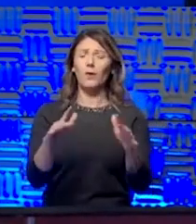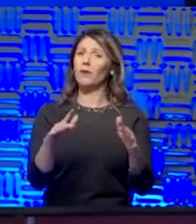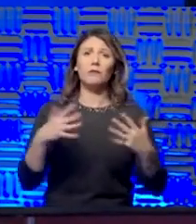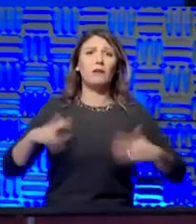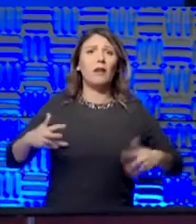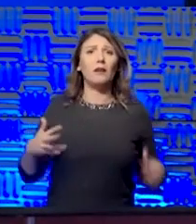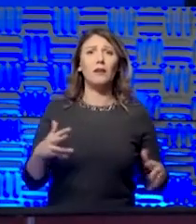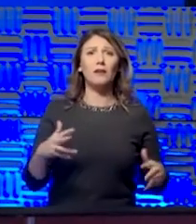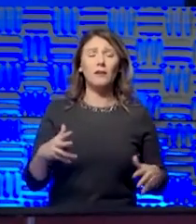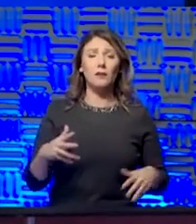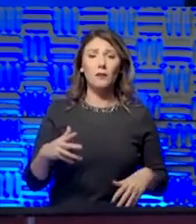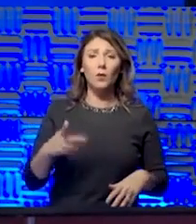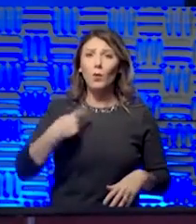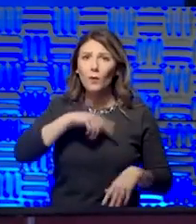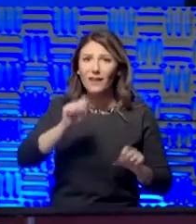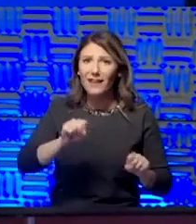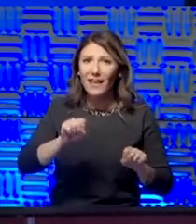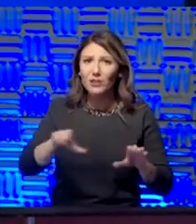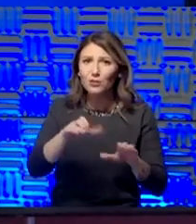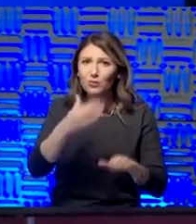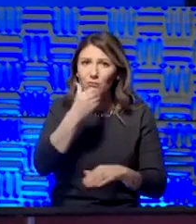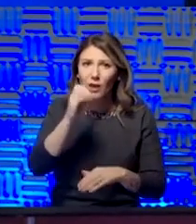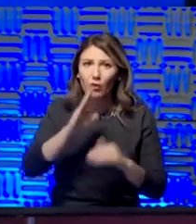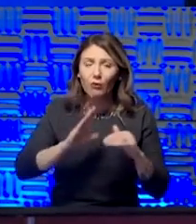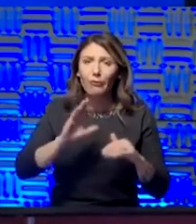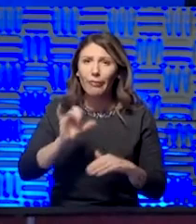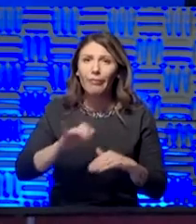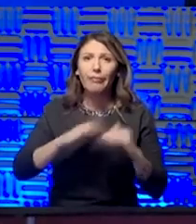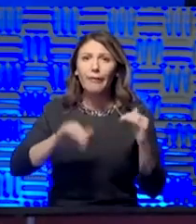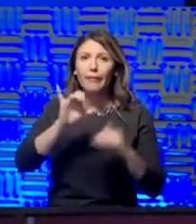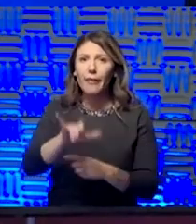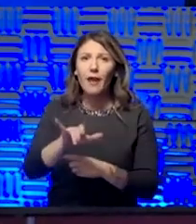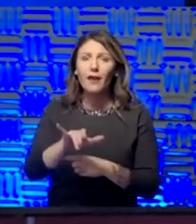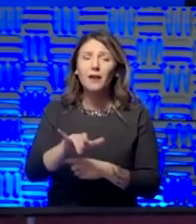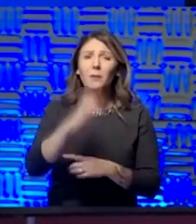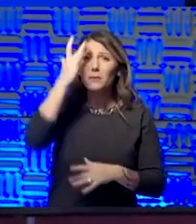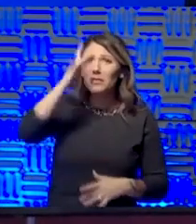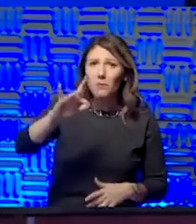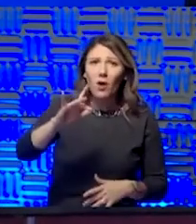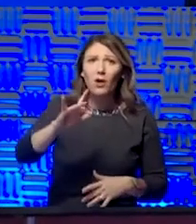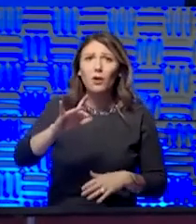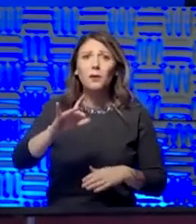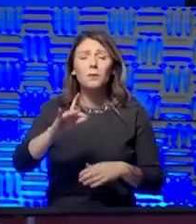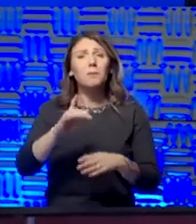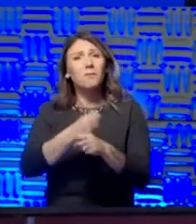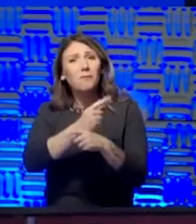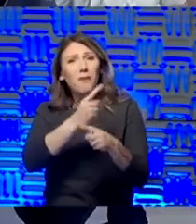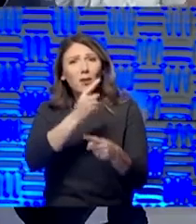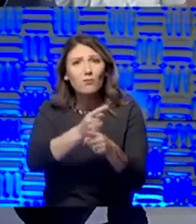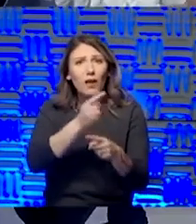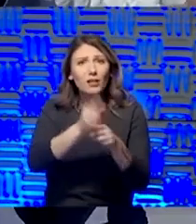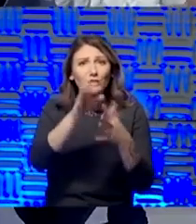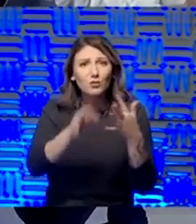So be smart. Make good choices. Do the next right thing.